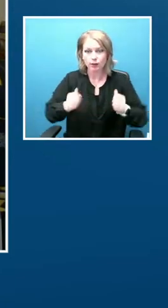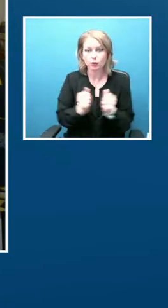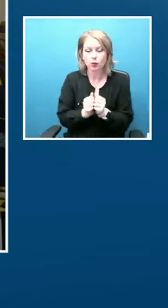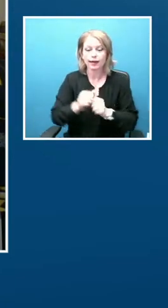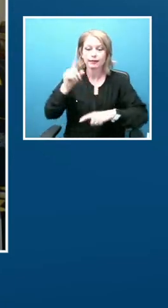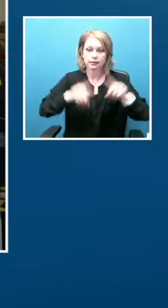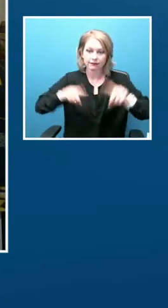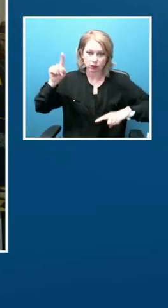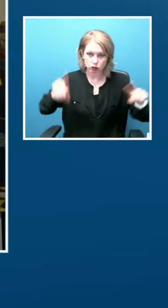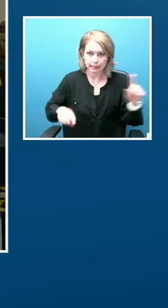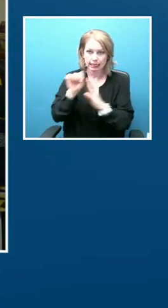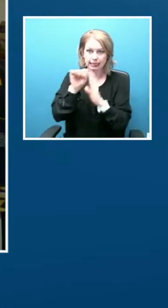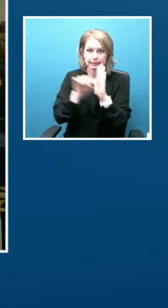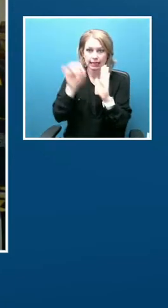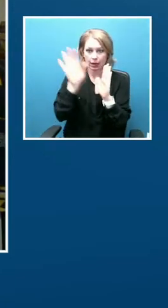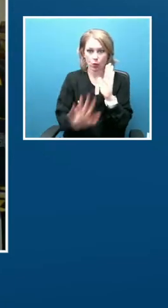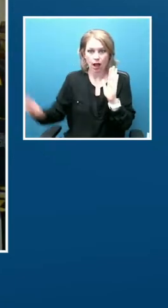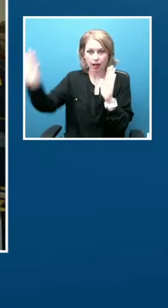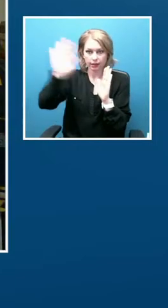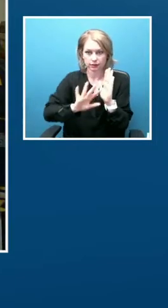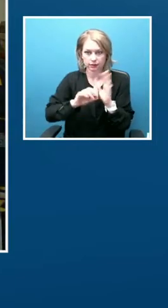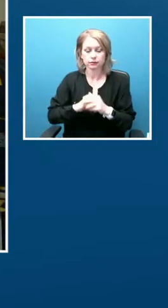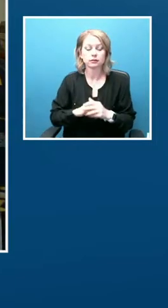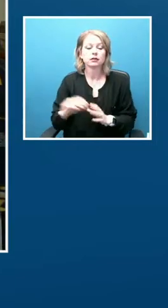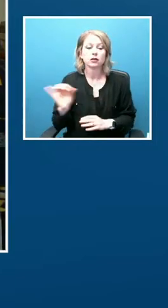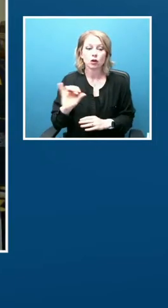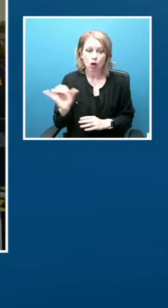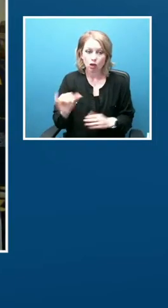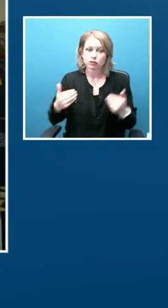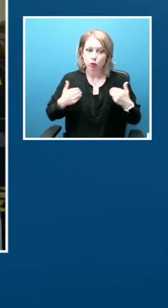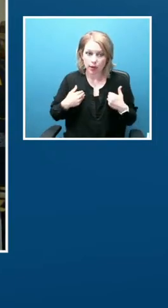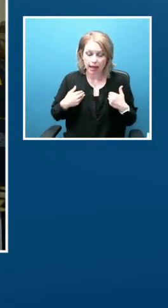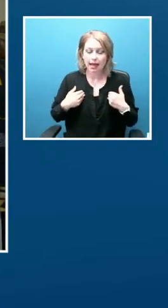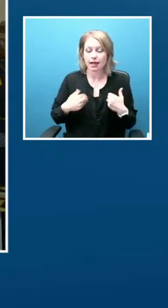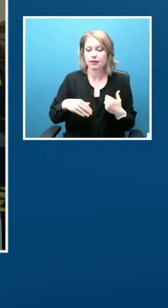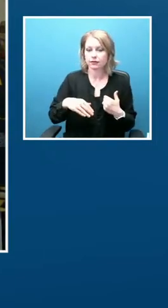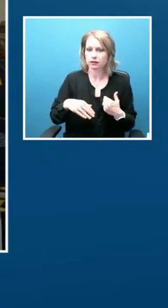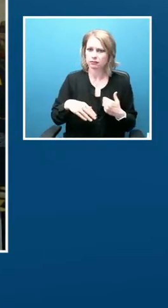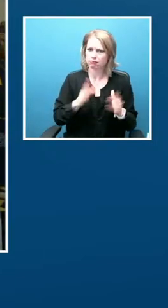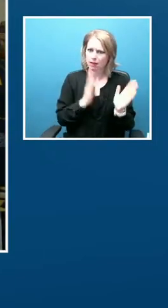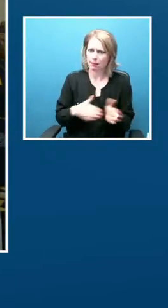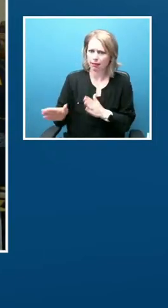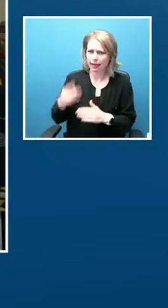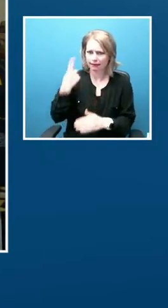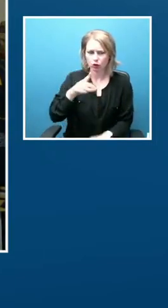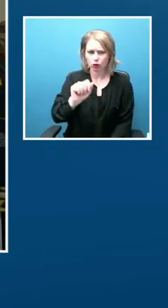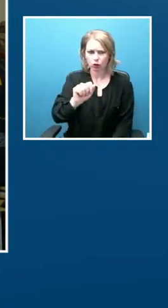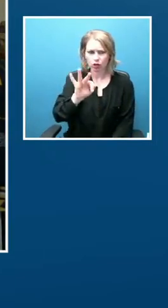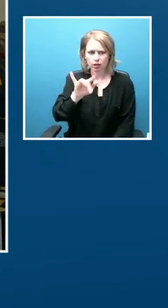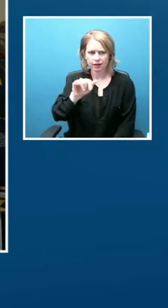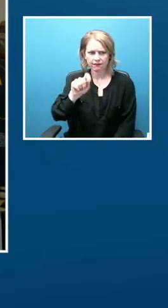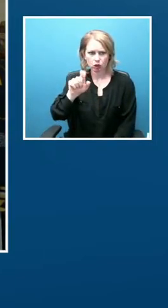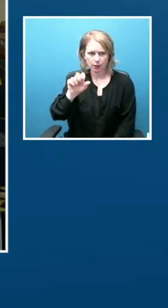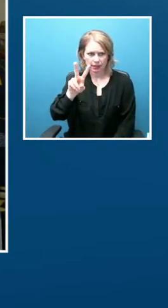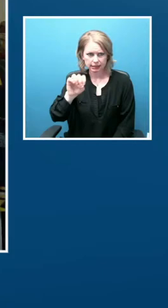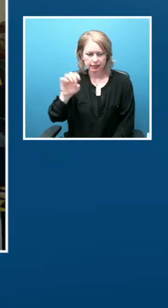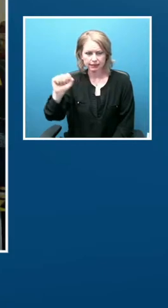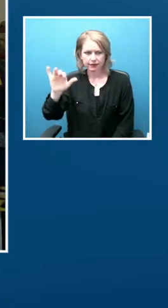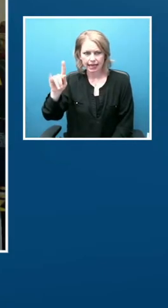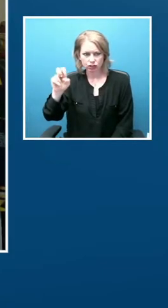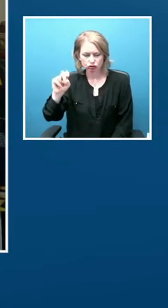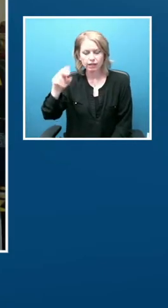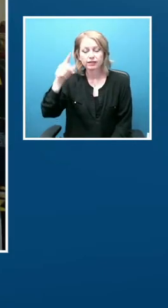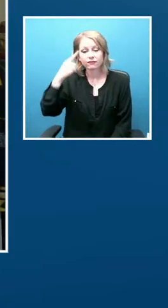state. Additionally, we have always had an affirmative action plan for our delegate selection process, which has always